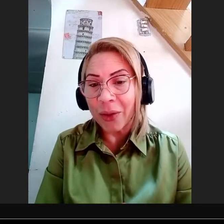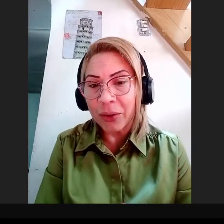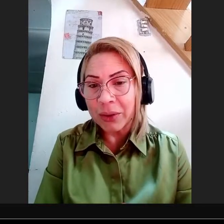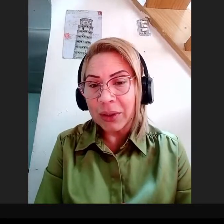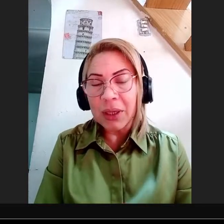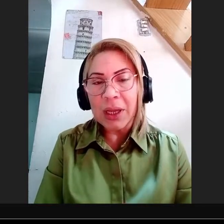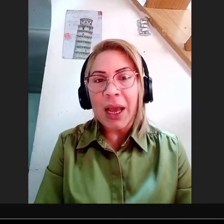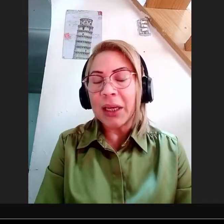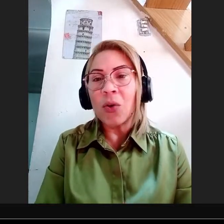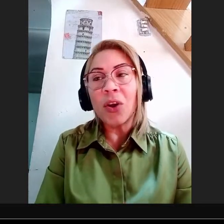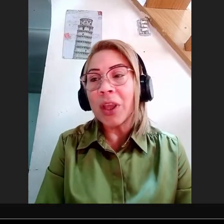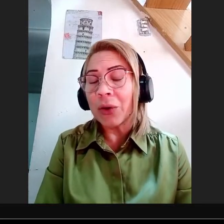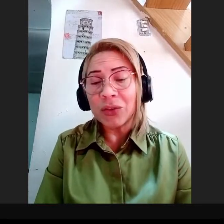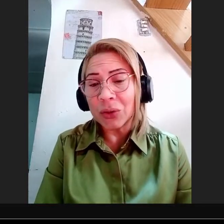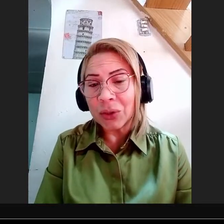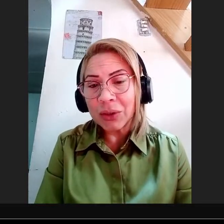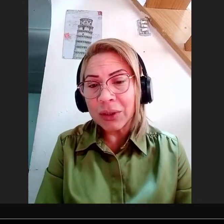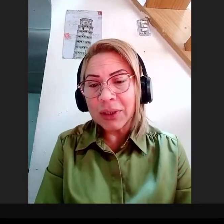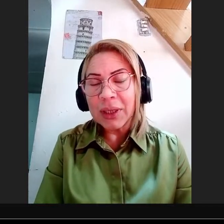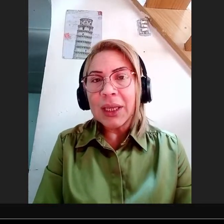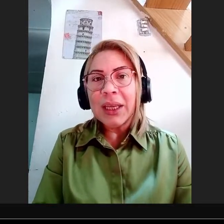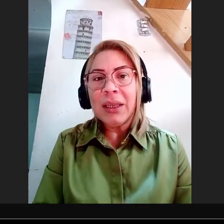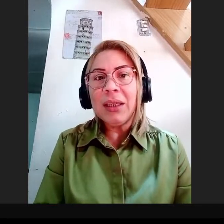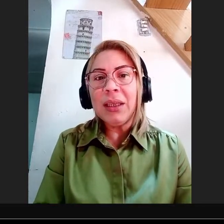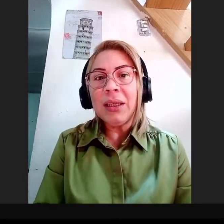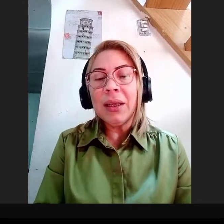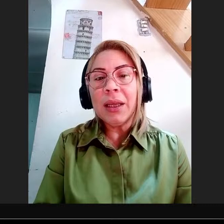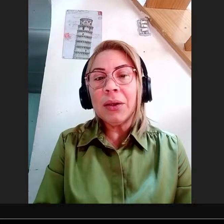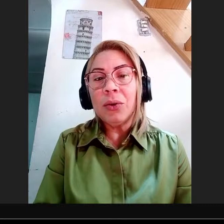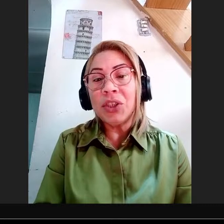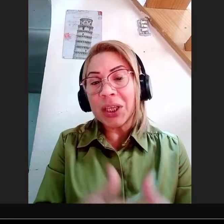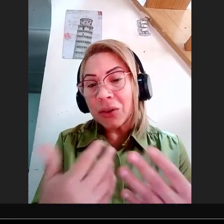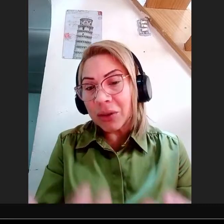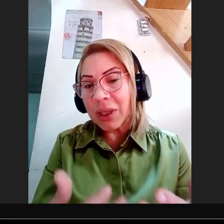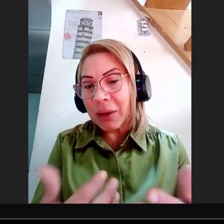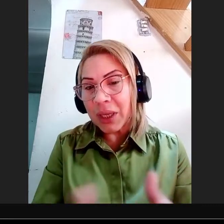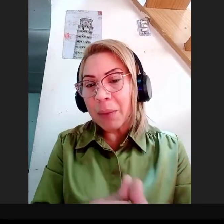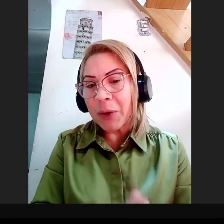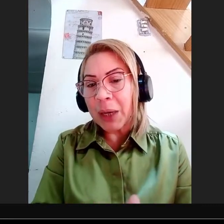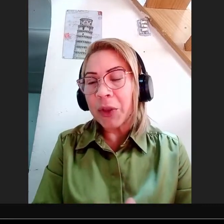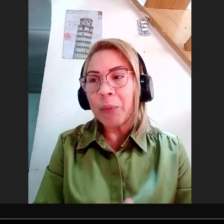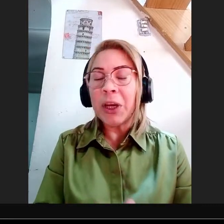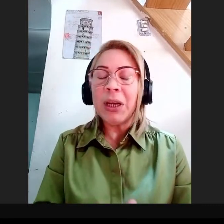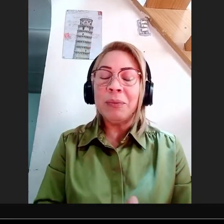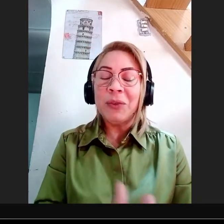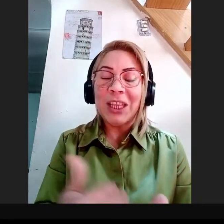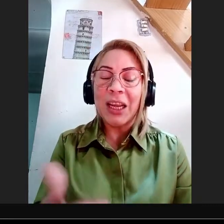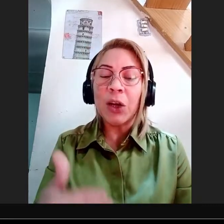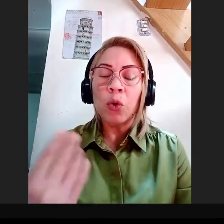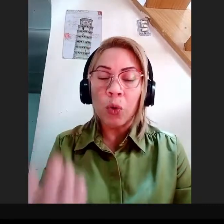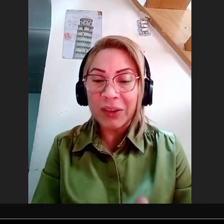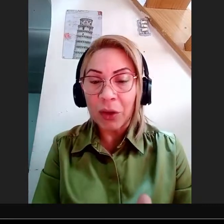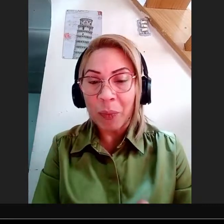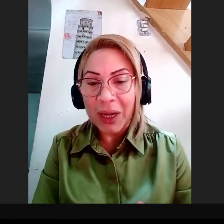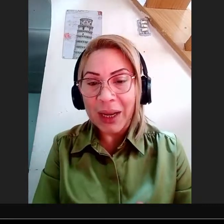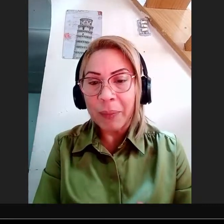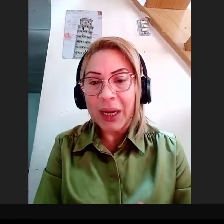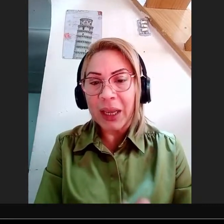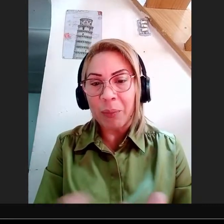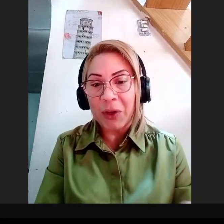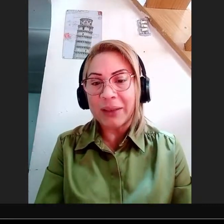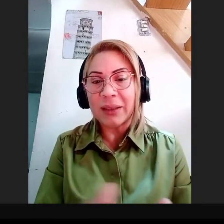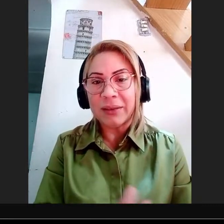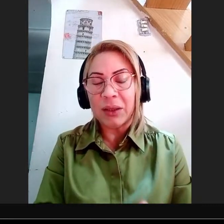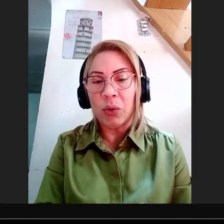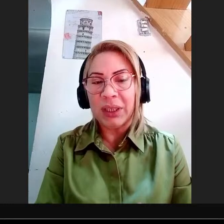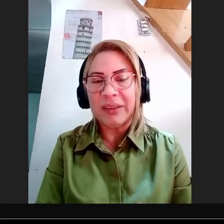We filed a labor complaint, however, we never compensated, no reparation was made, and